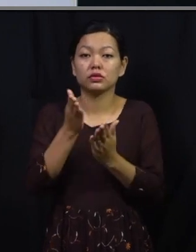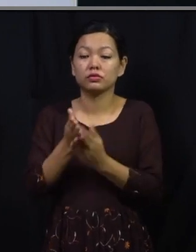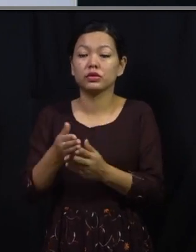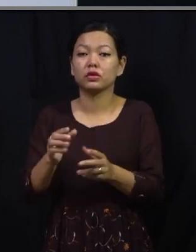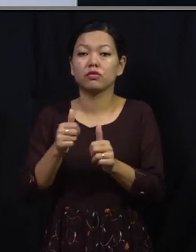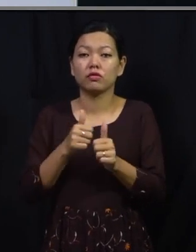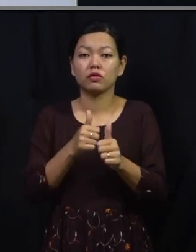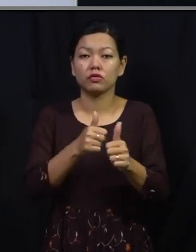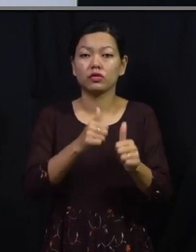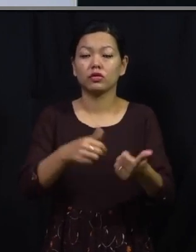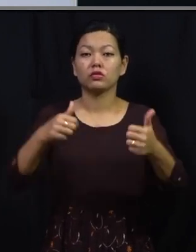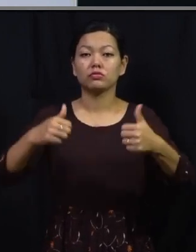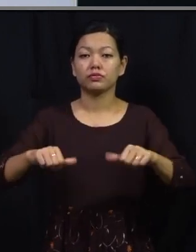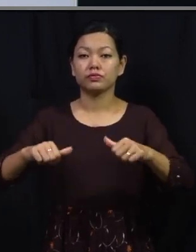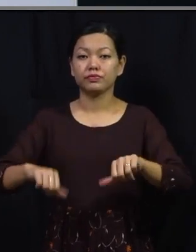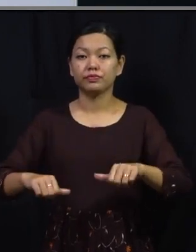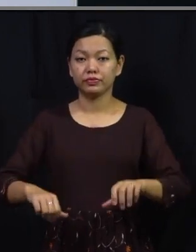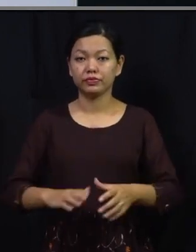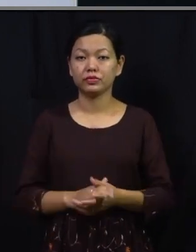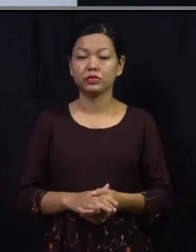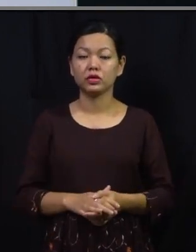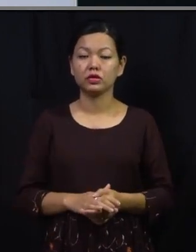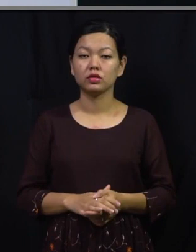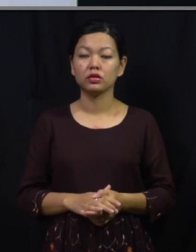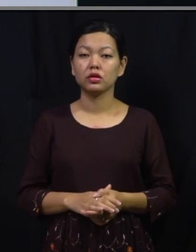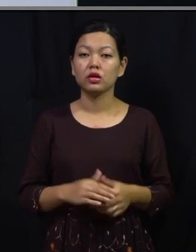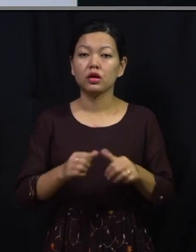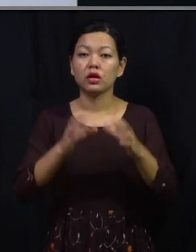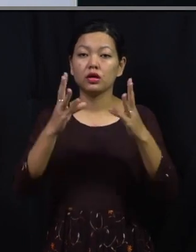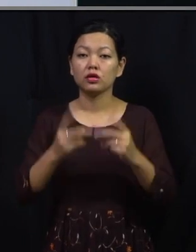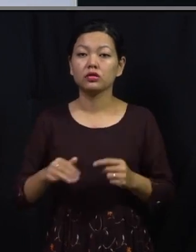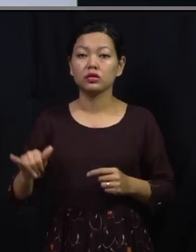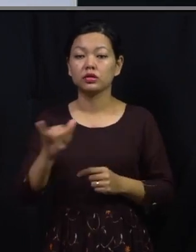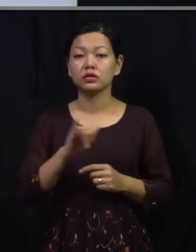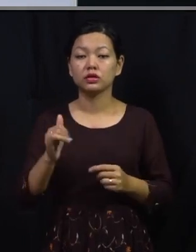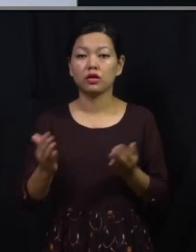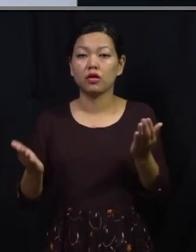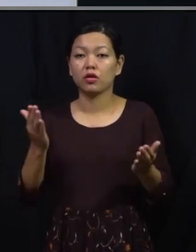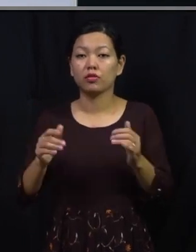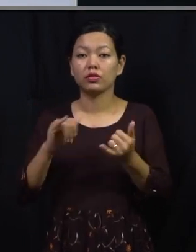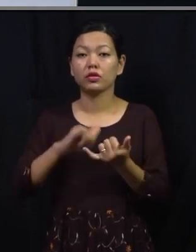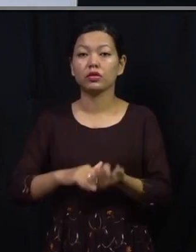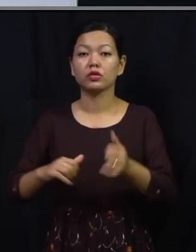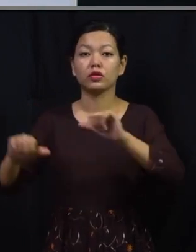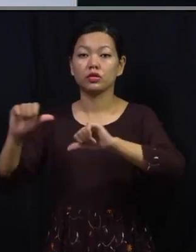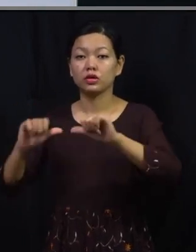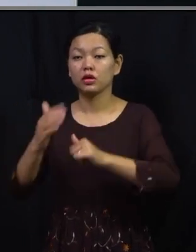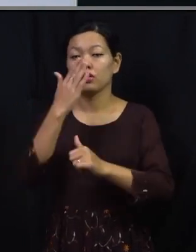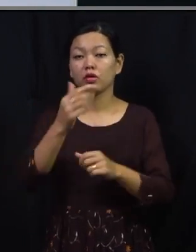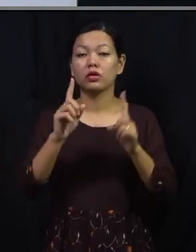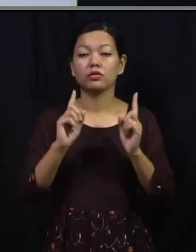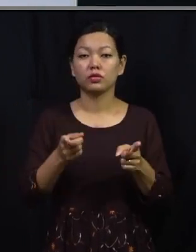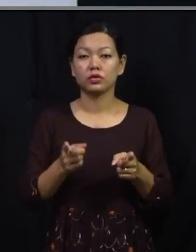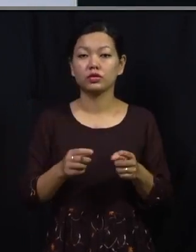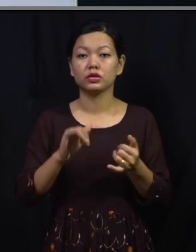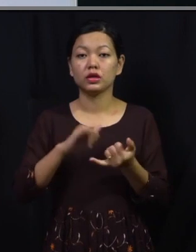as art. Accounting is also known as science because in science they have different principles and